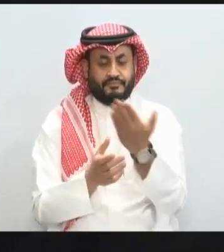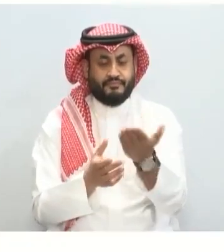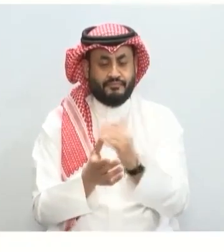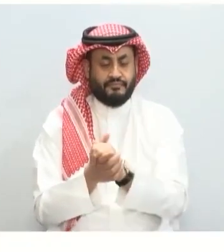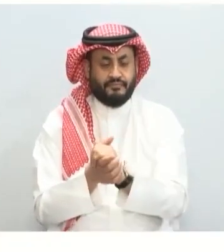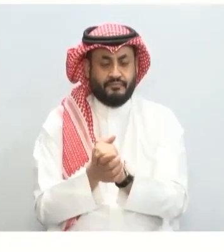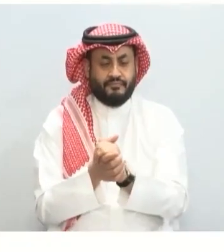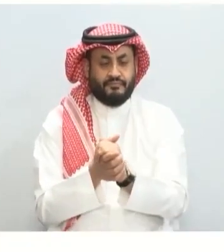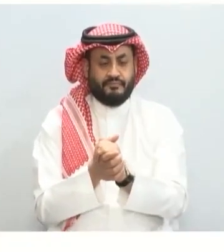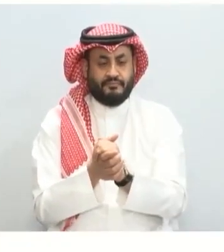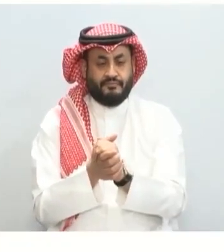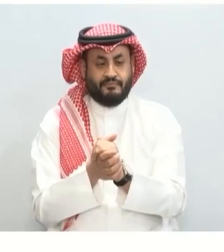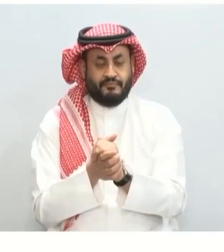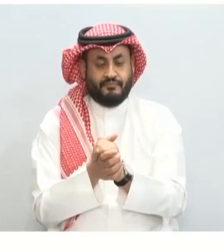again.